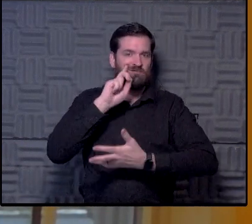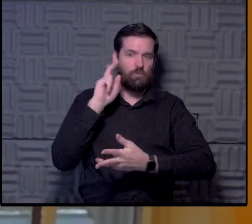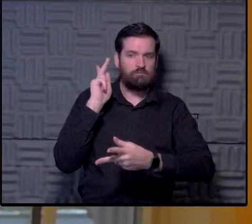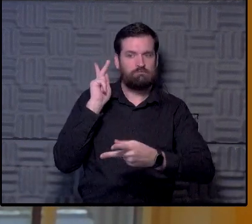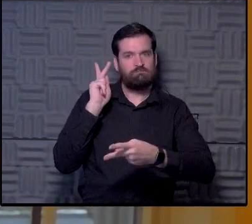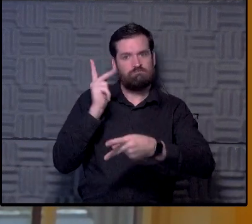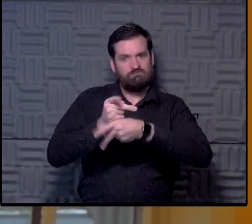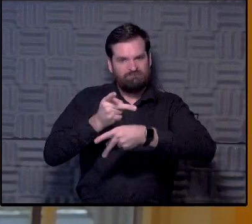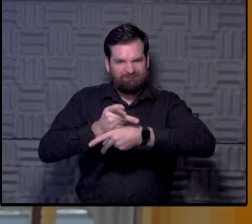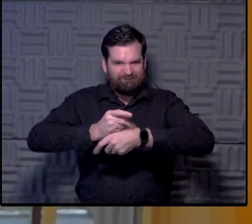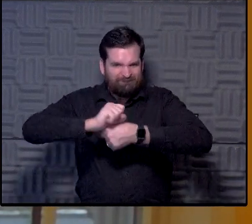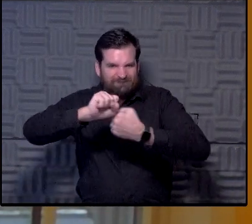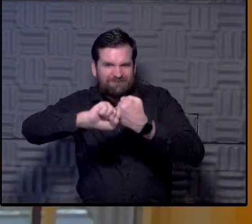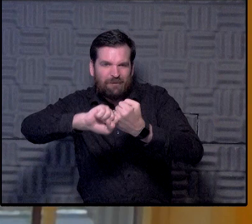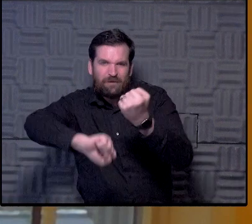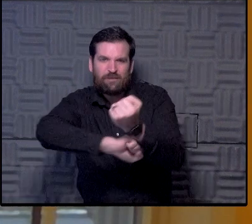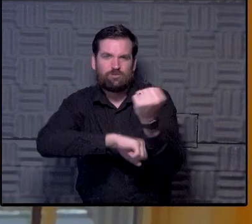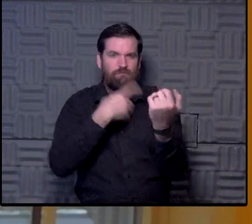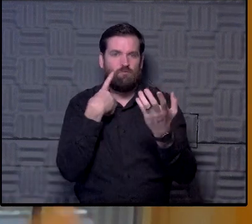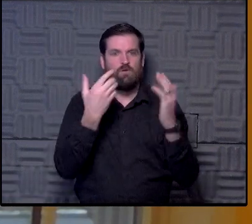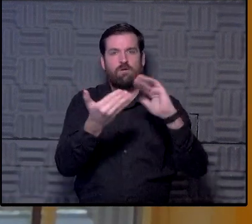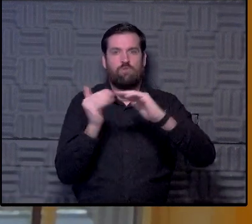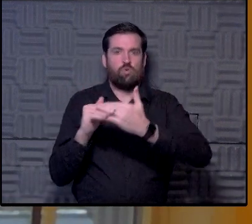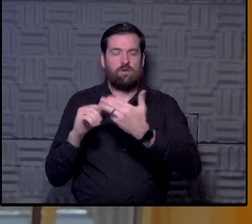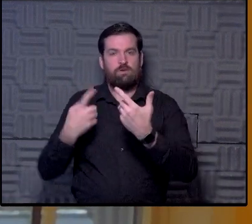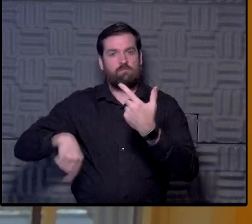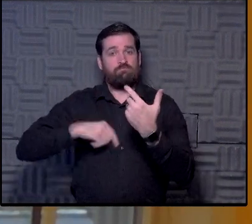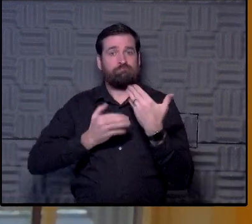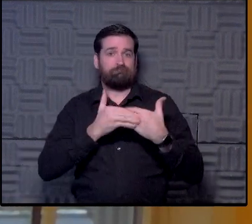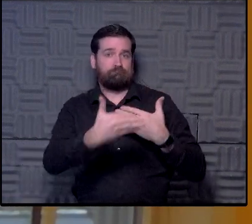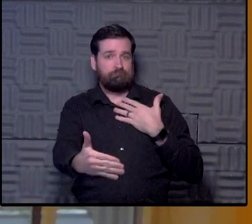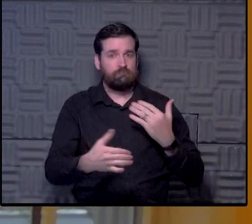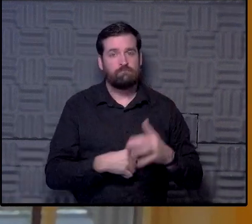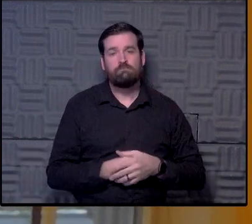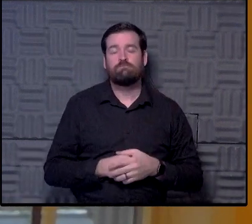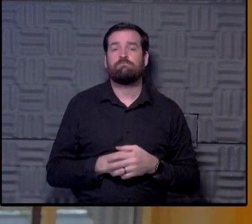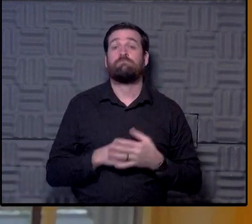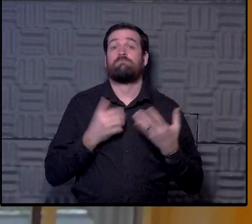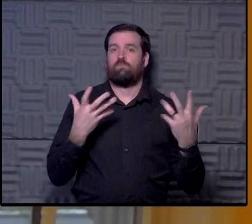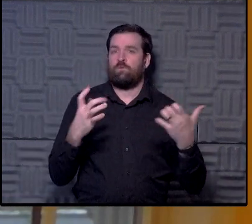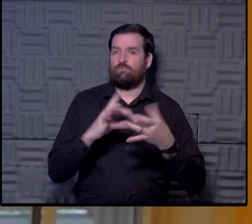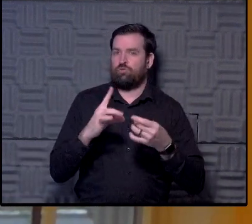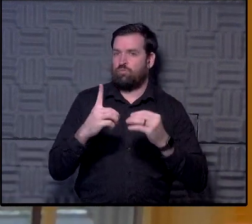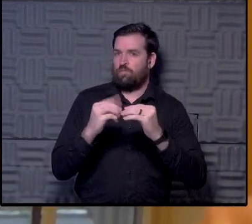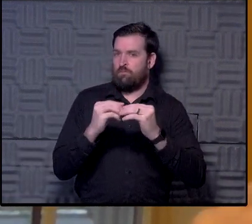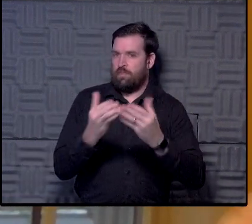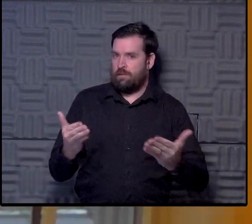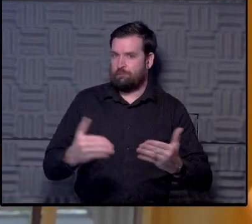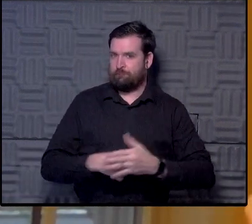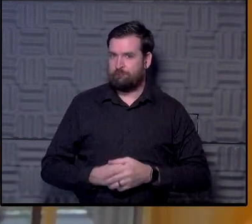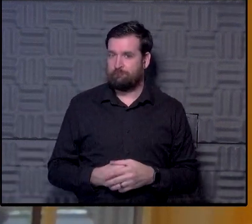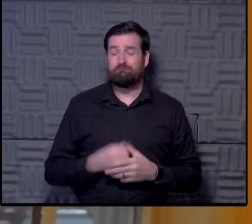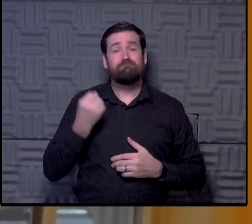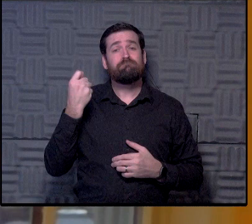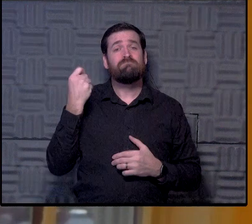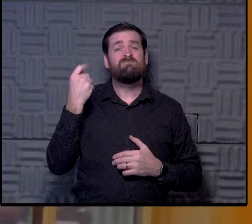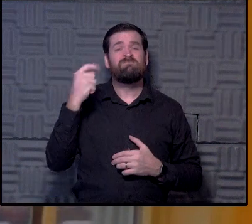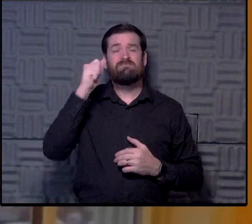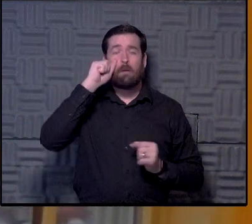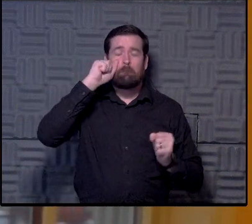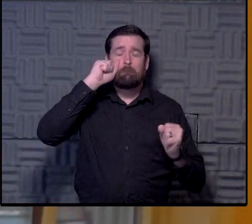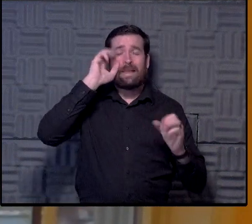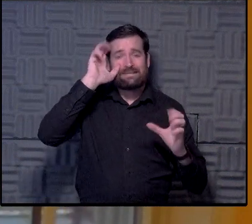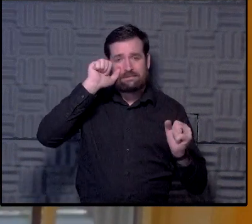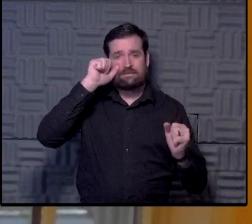build that foundation to the community as we move forward. So, and I just want to say one other thing. While it's amazing to have this